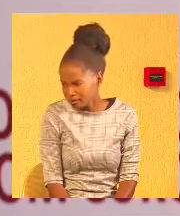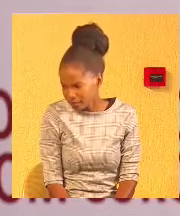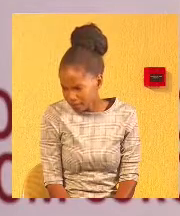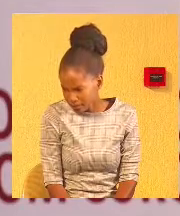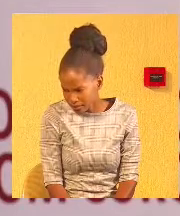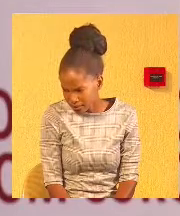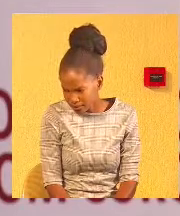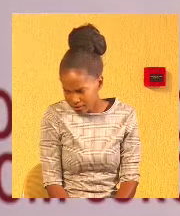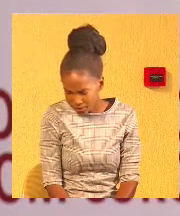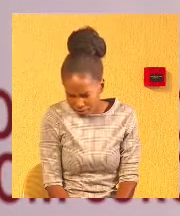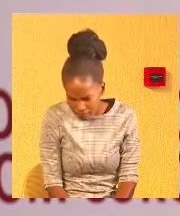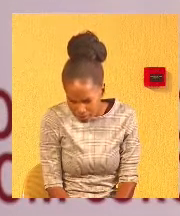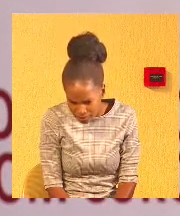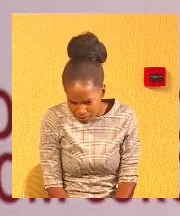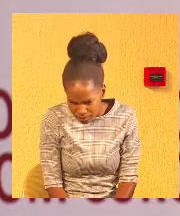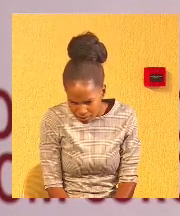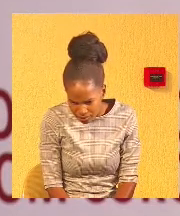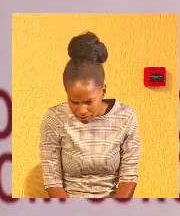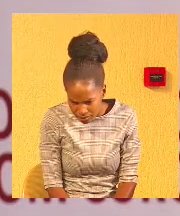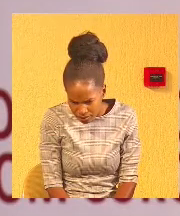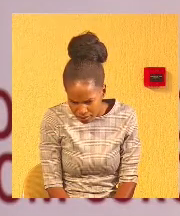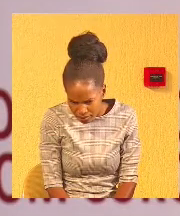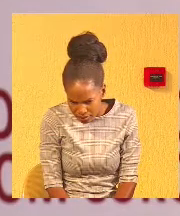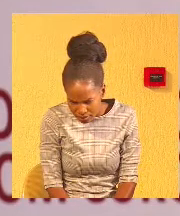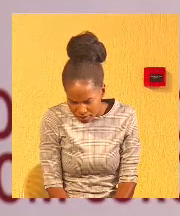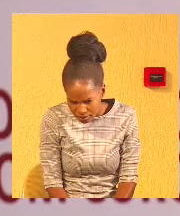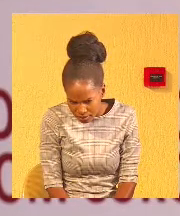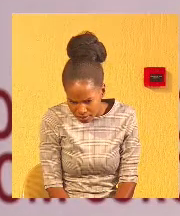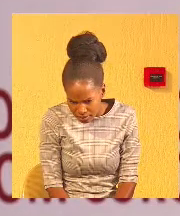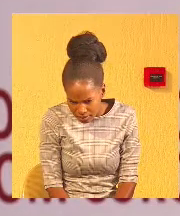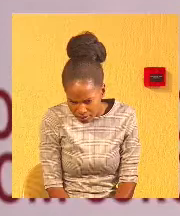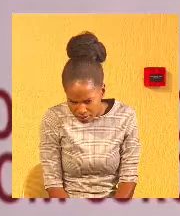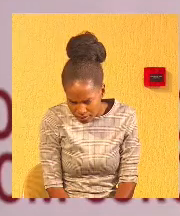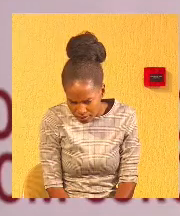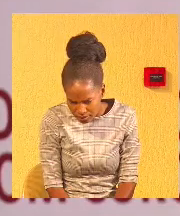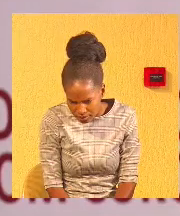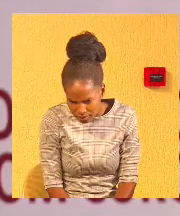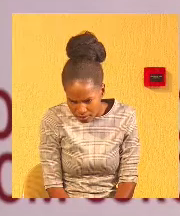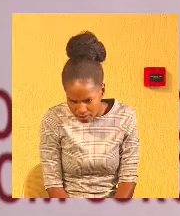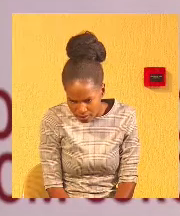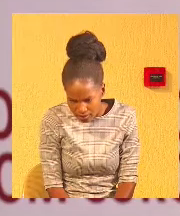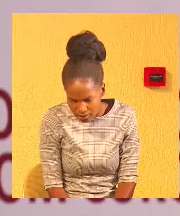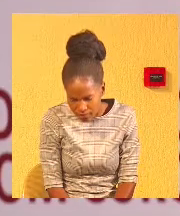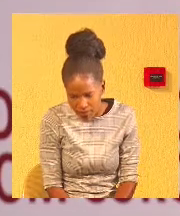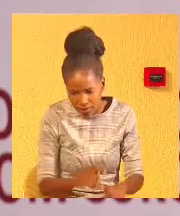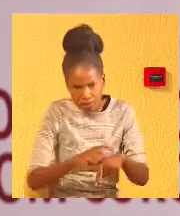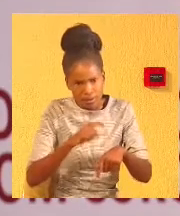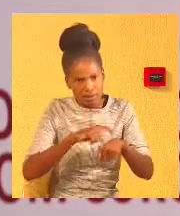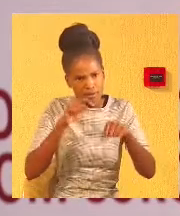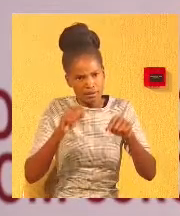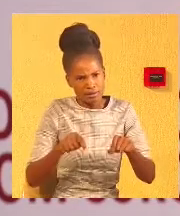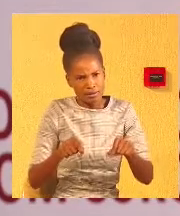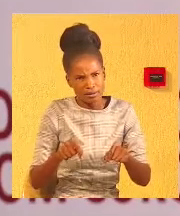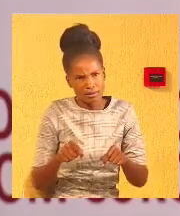the agriculture. When now we are now at this time of